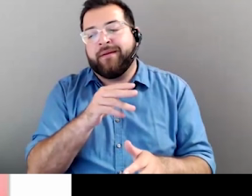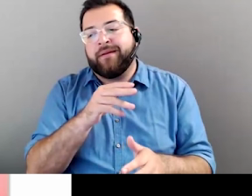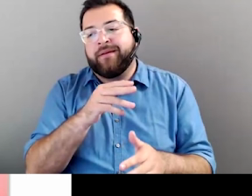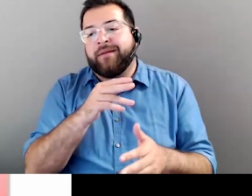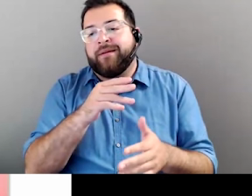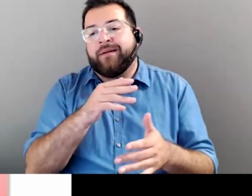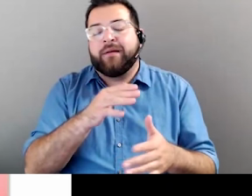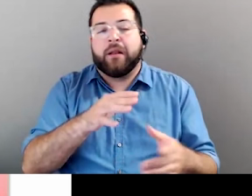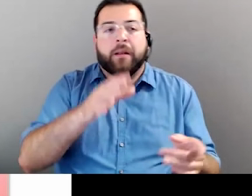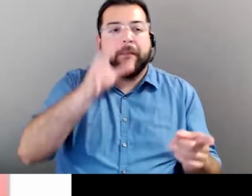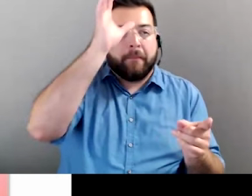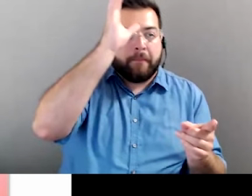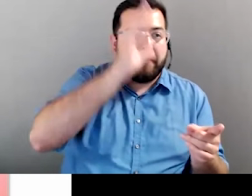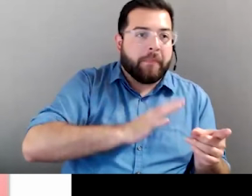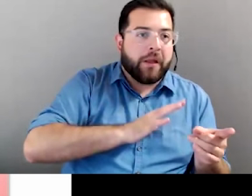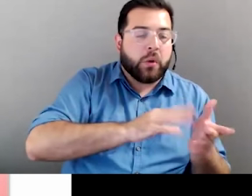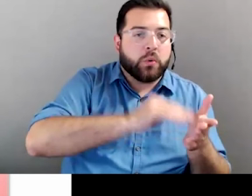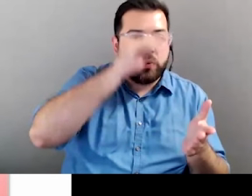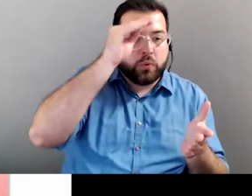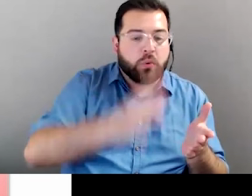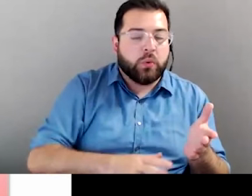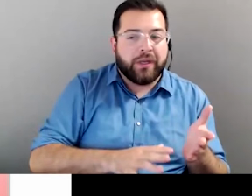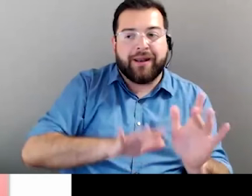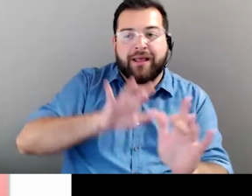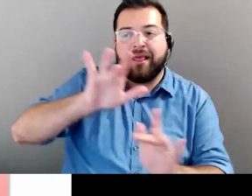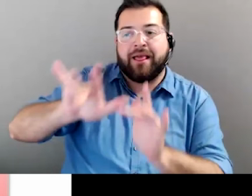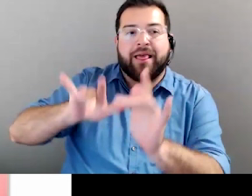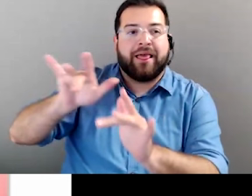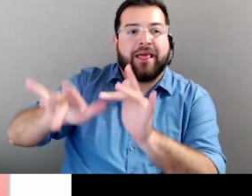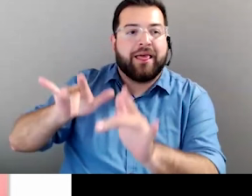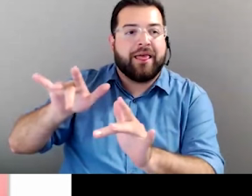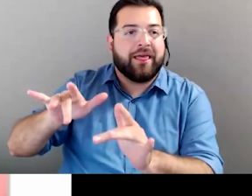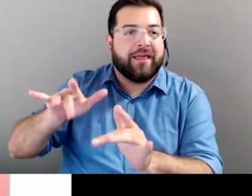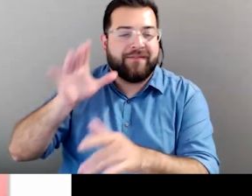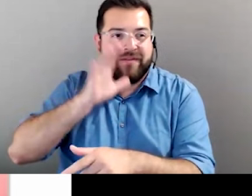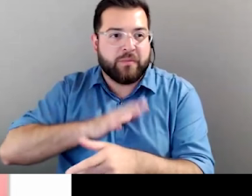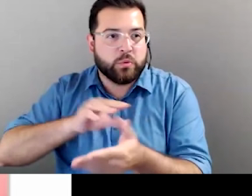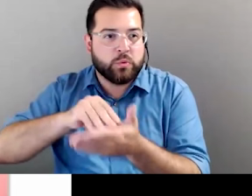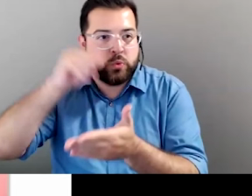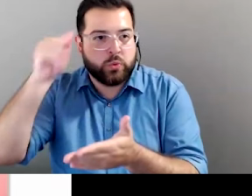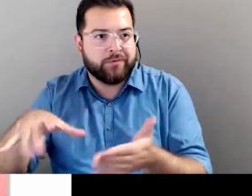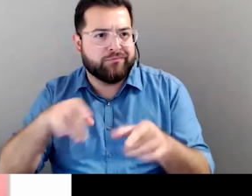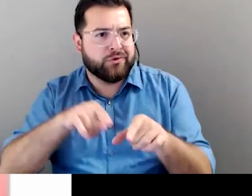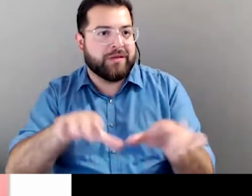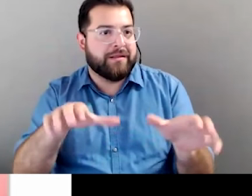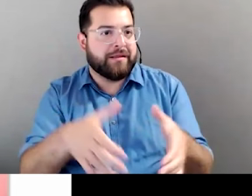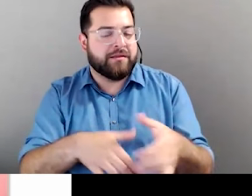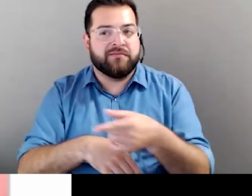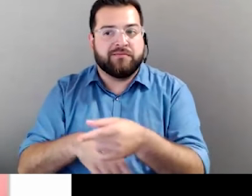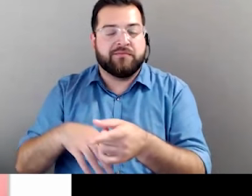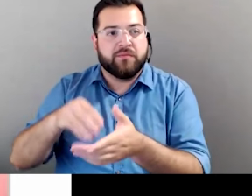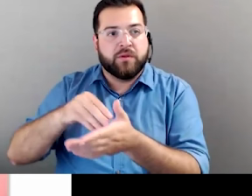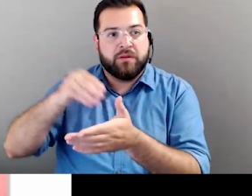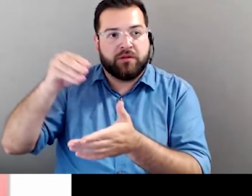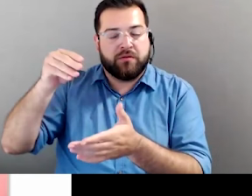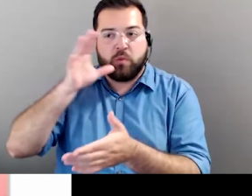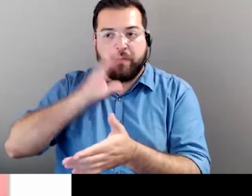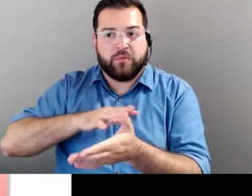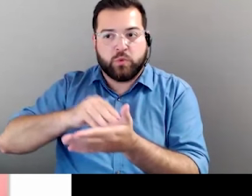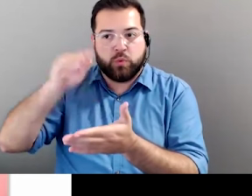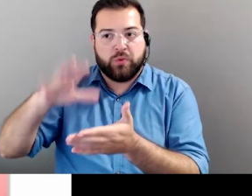there's a male student who kept touching a female student in class. And she told the instructor, and, she wanted to